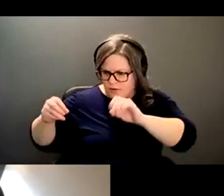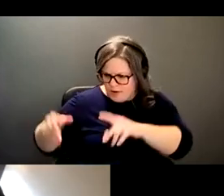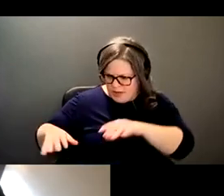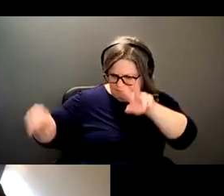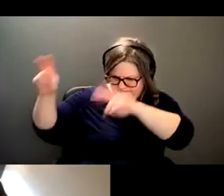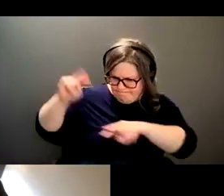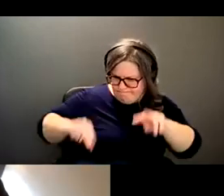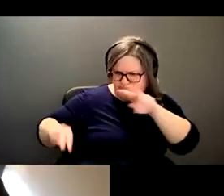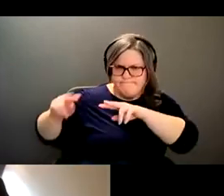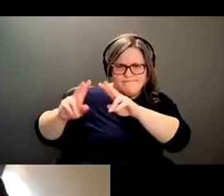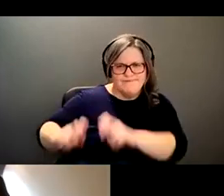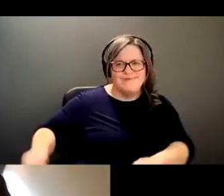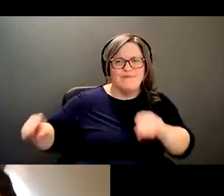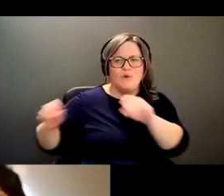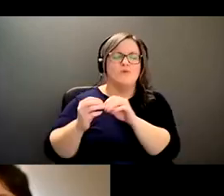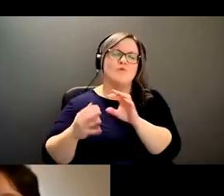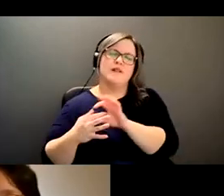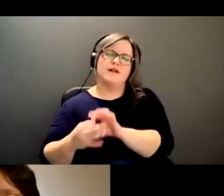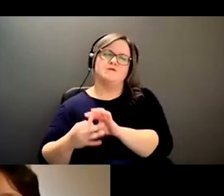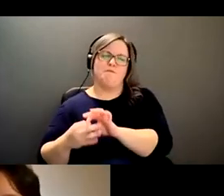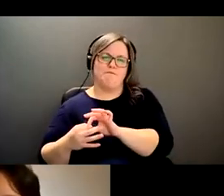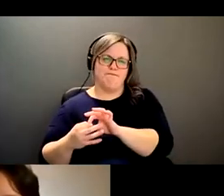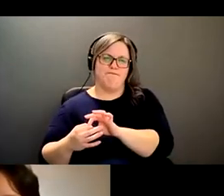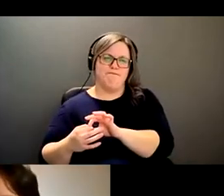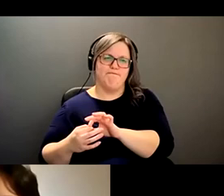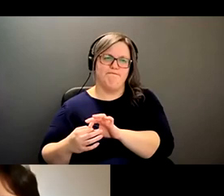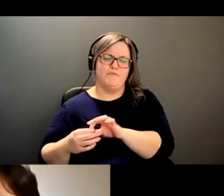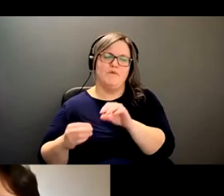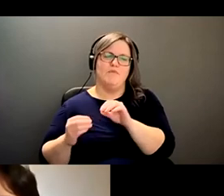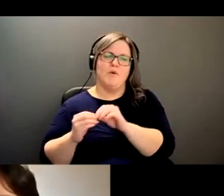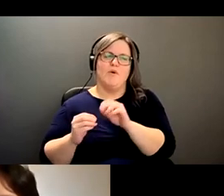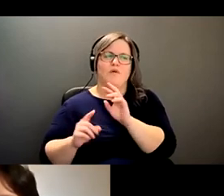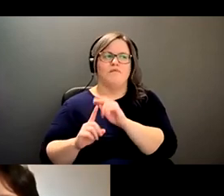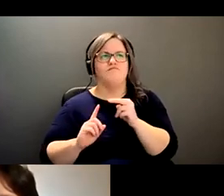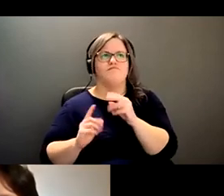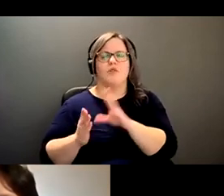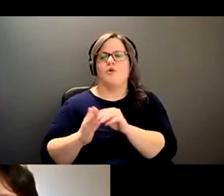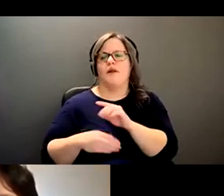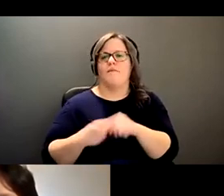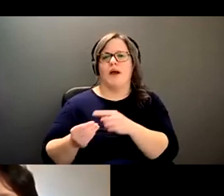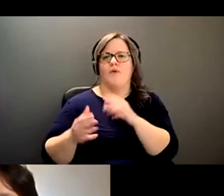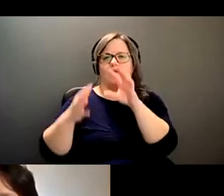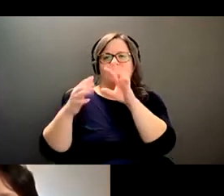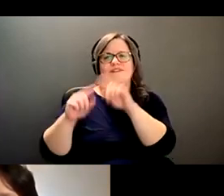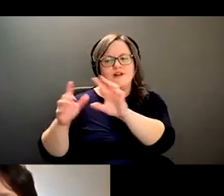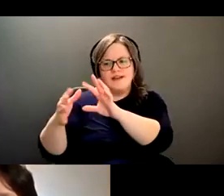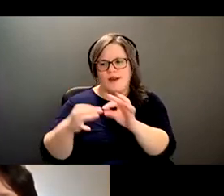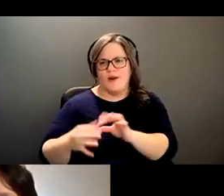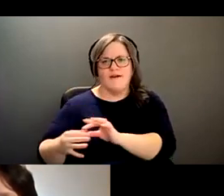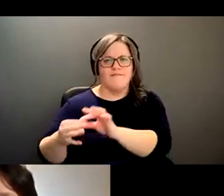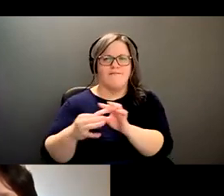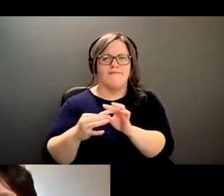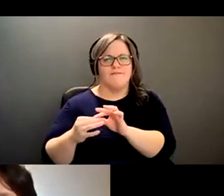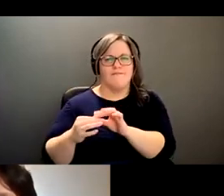So that relational perspective and kind of bringing narratives together, or just learning about narratives and communities that were